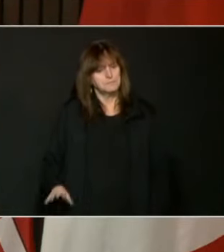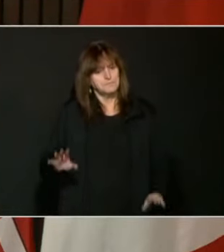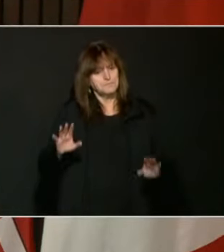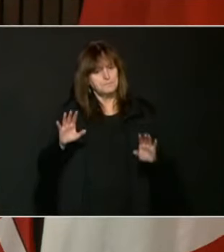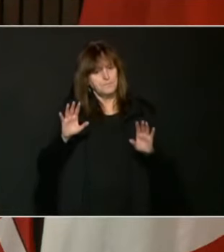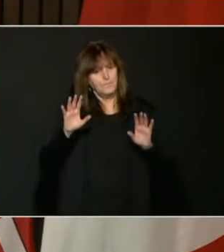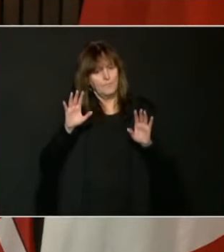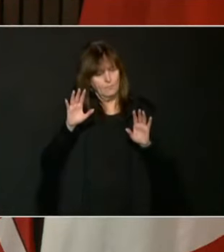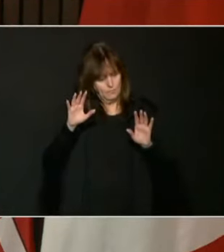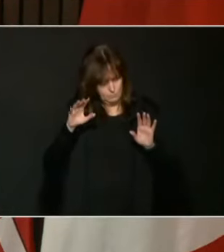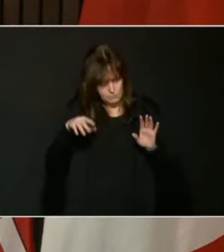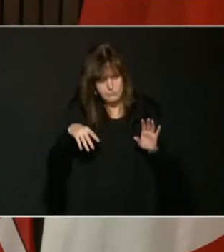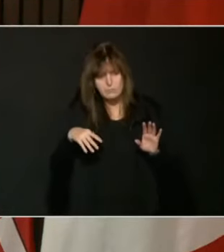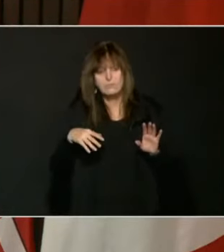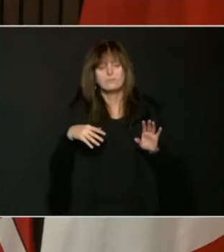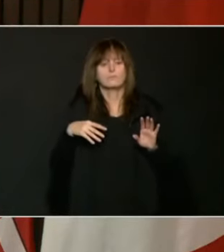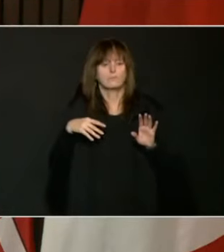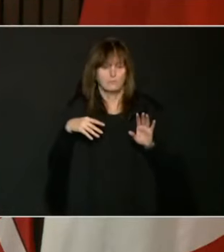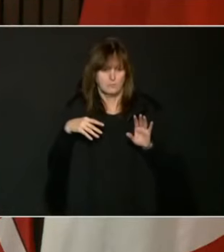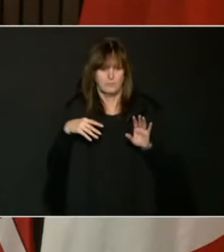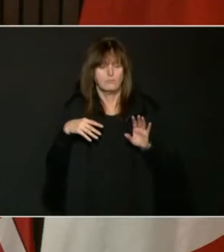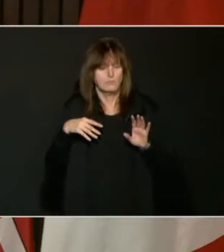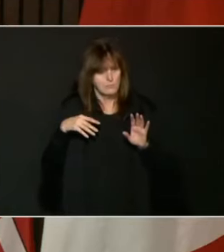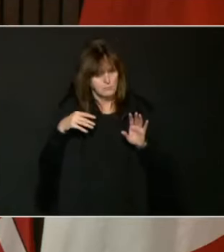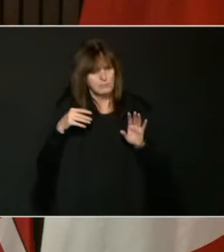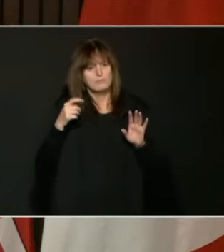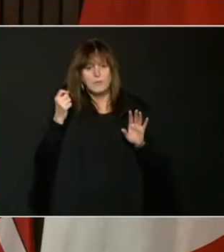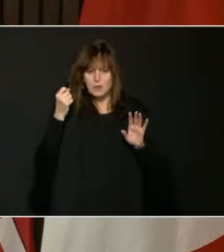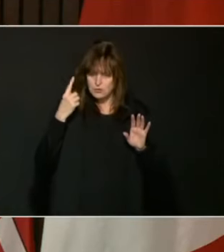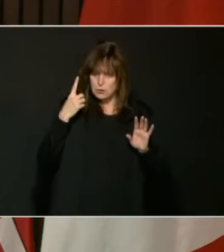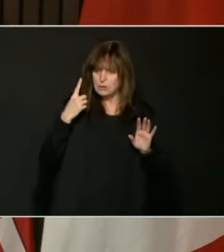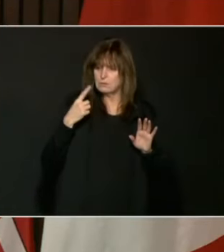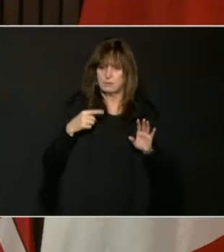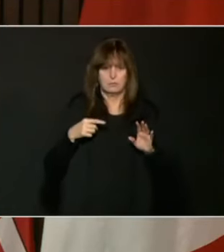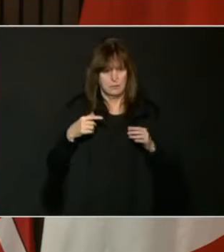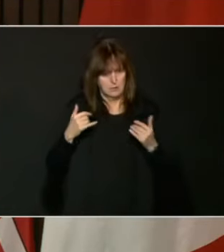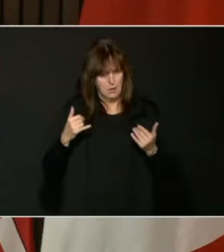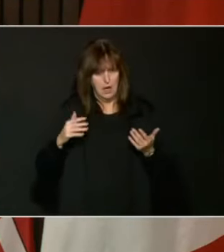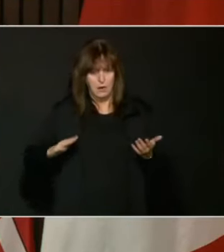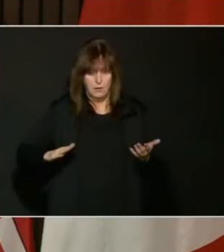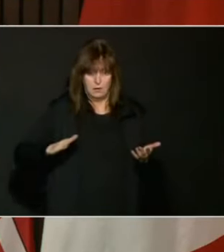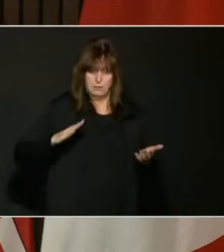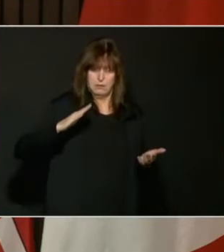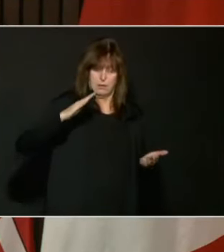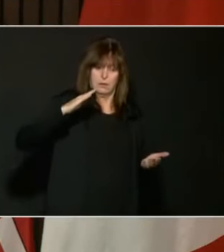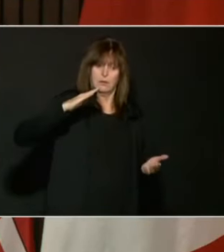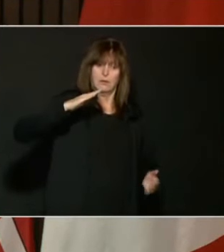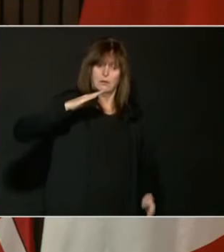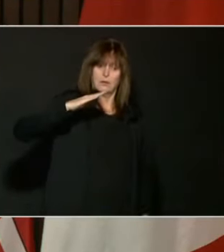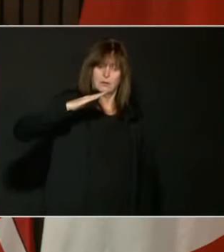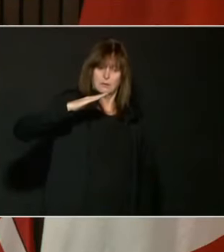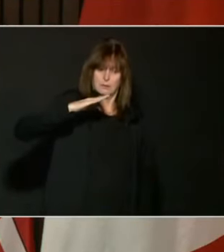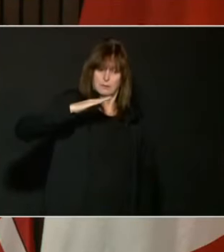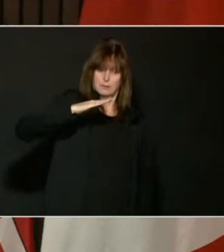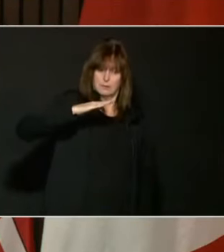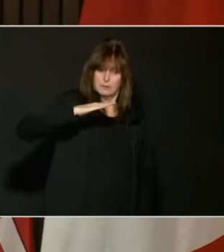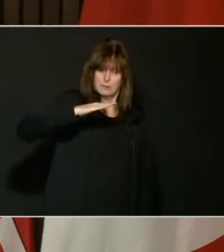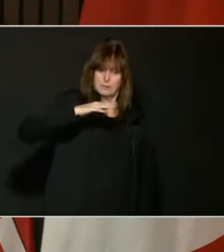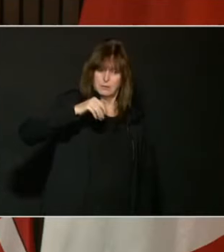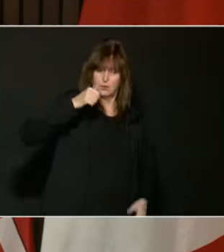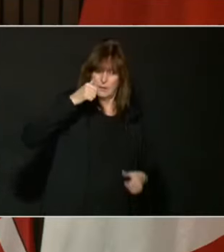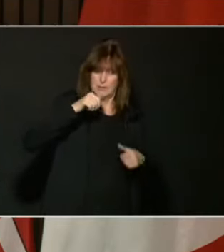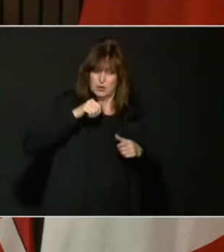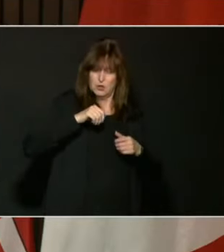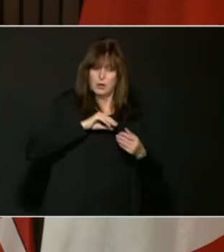showing. Where we are on the curves really is a function of how fast we're growing in terms of cases. And for that reason, I don't want to relate too